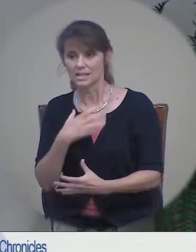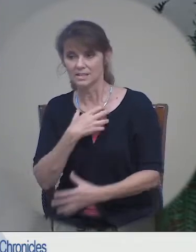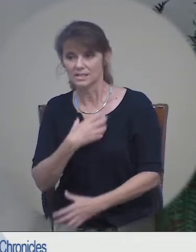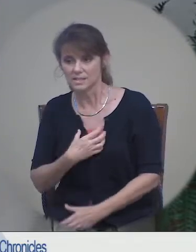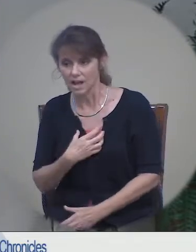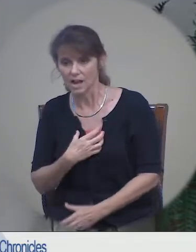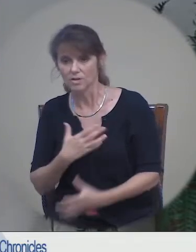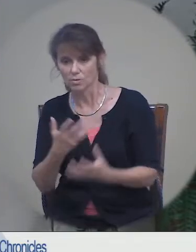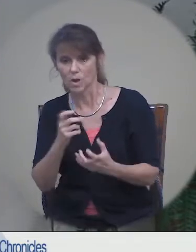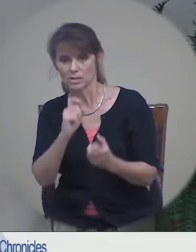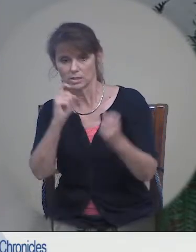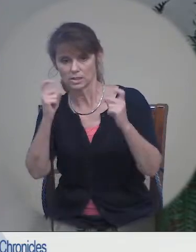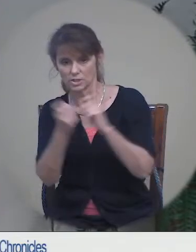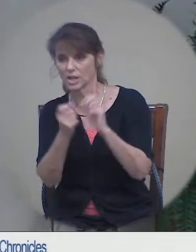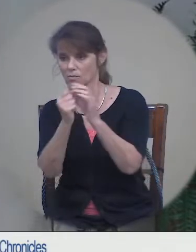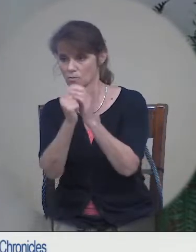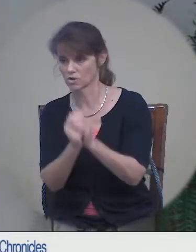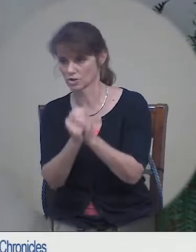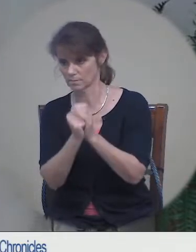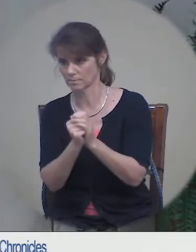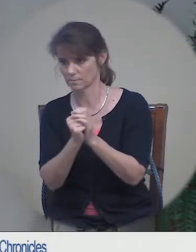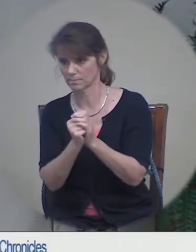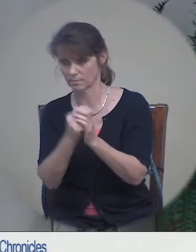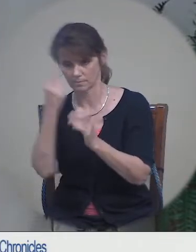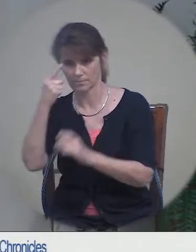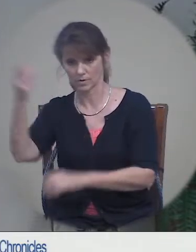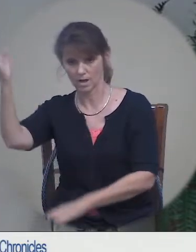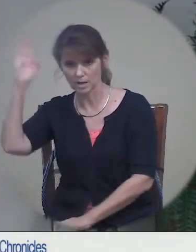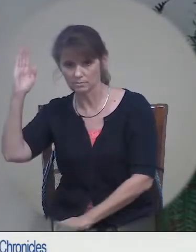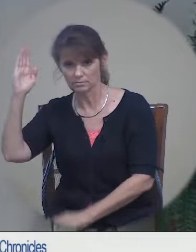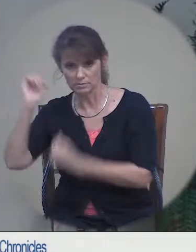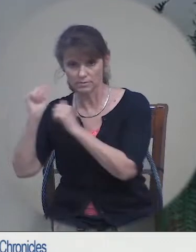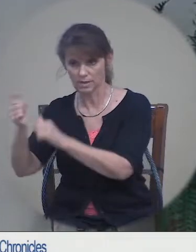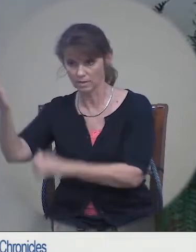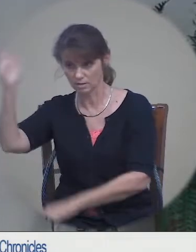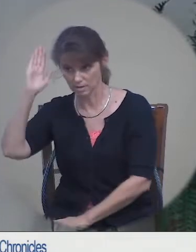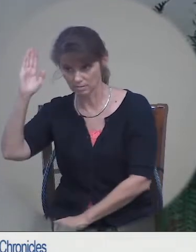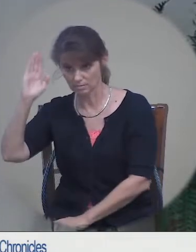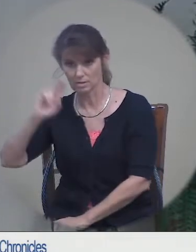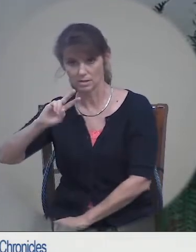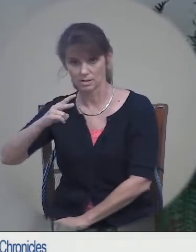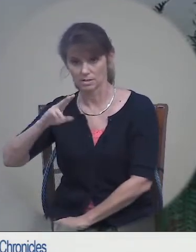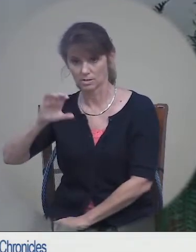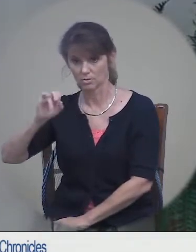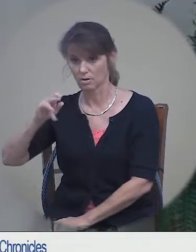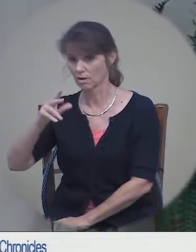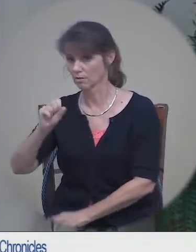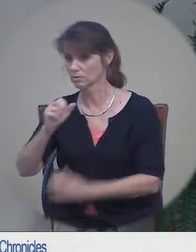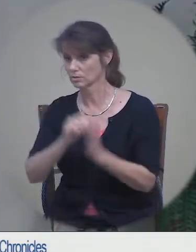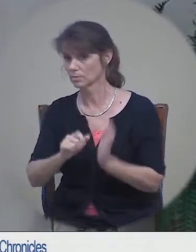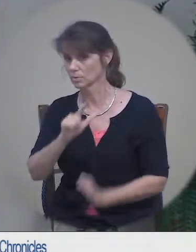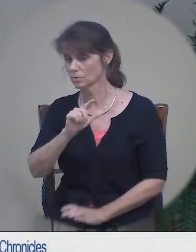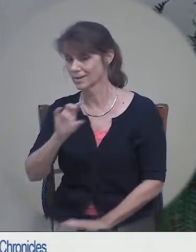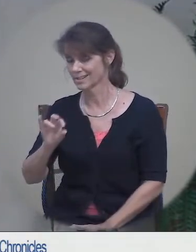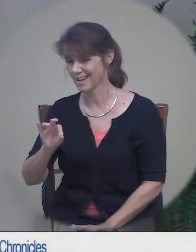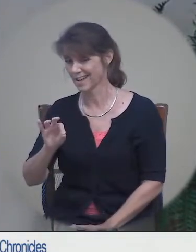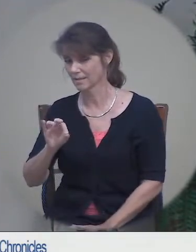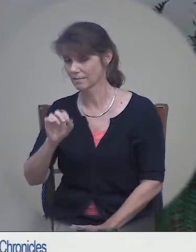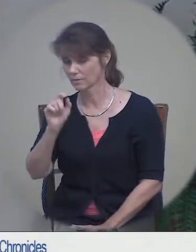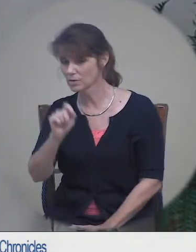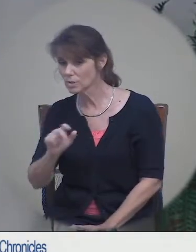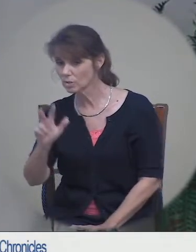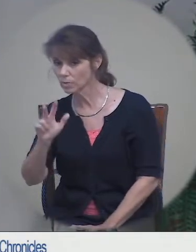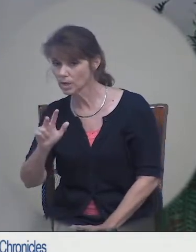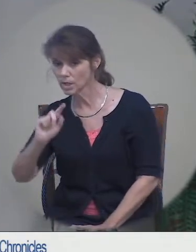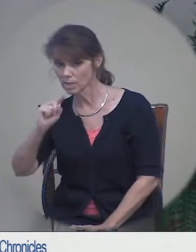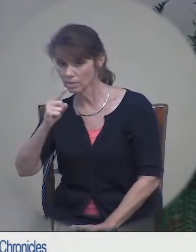worship to God. The fact is, as you look in 2 Chronicles chapter 29 and verse 3, notice what it says. In the first year